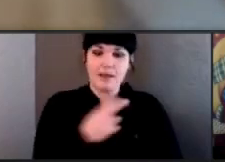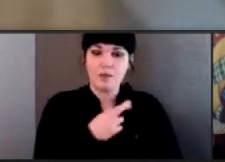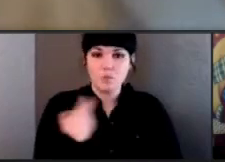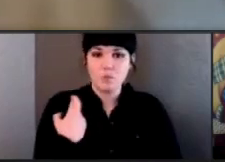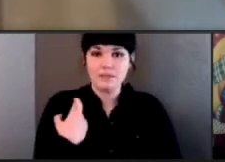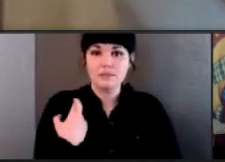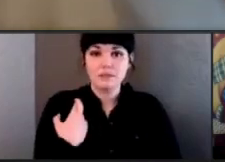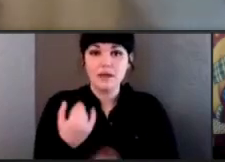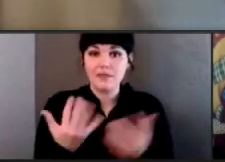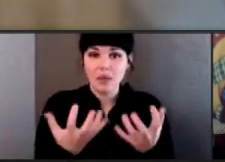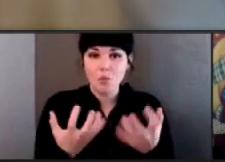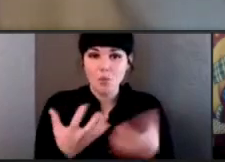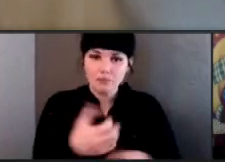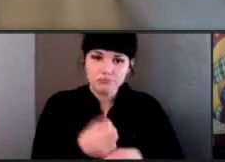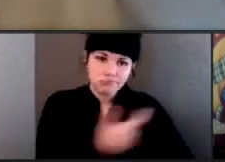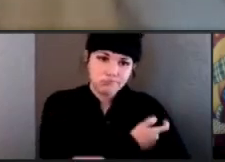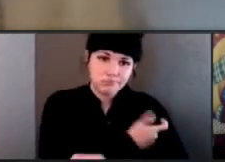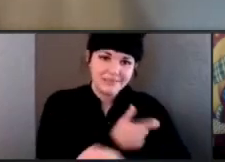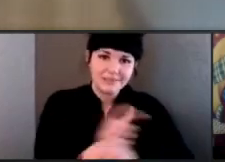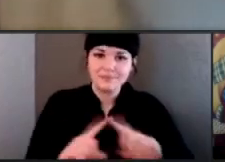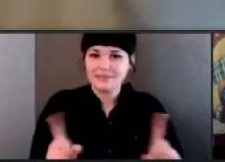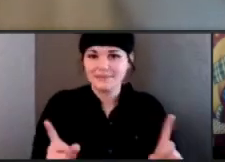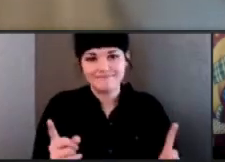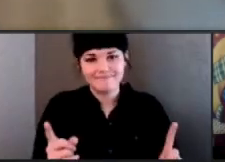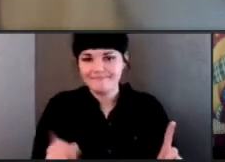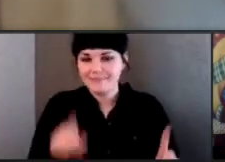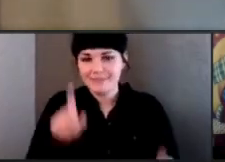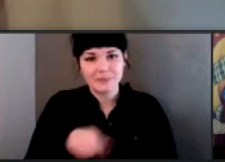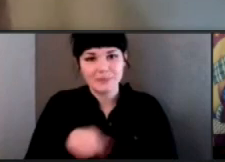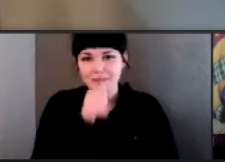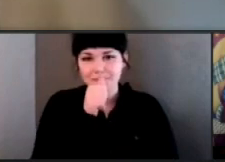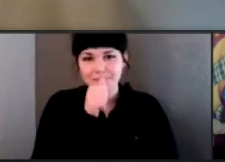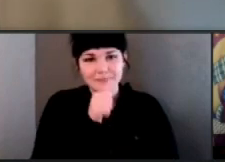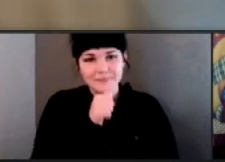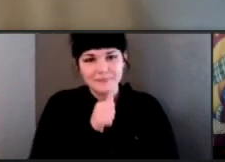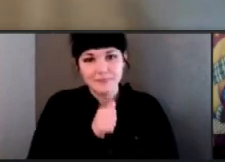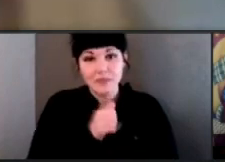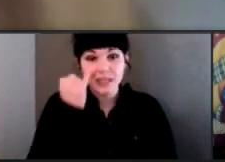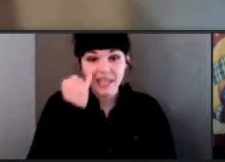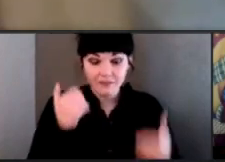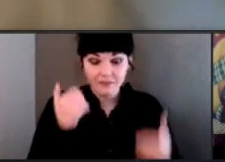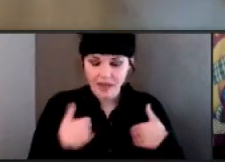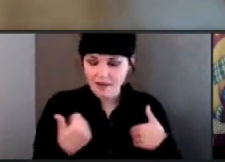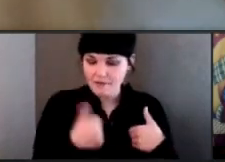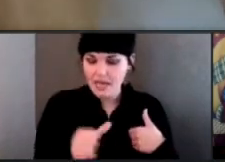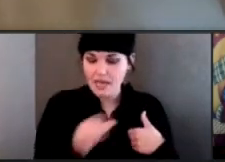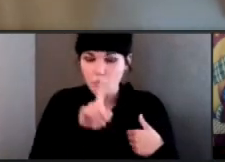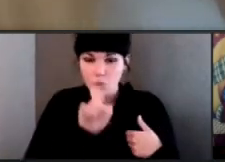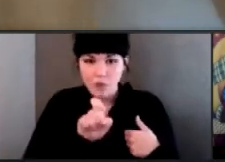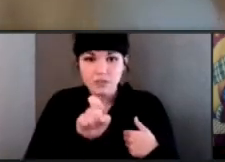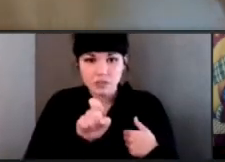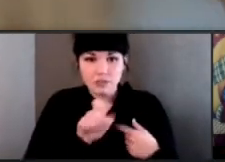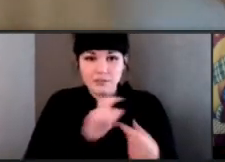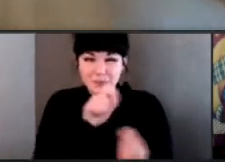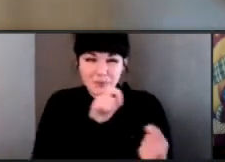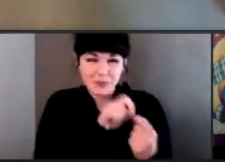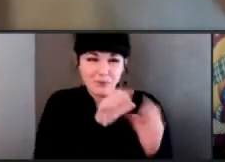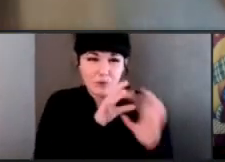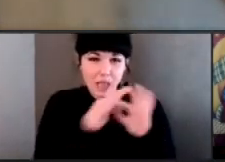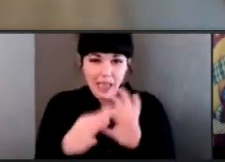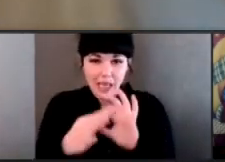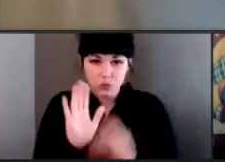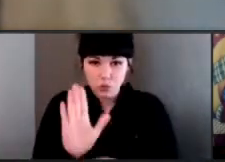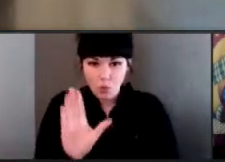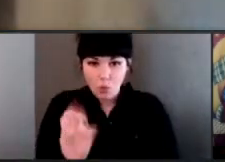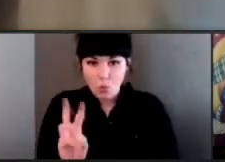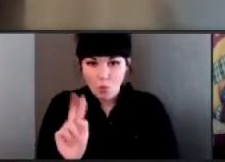but it takes patience. And, you know, if you have any specific questions, you know, about your own personal situation, feel free to